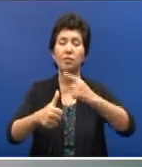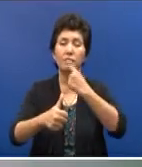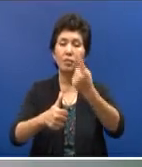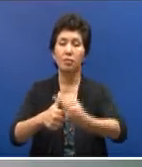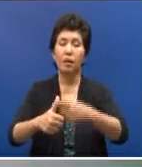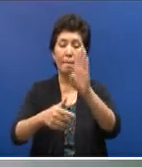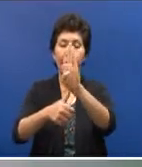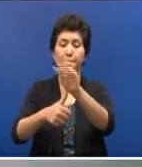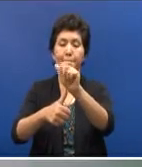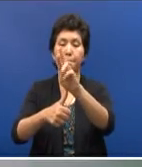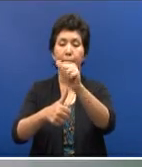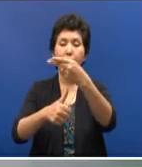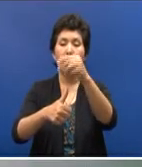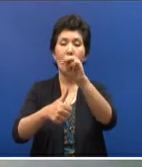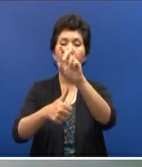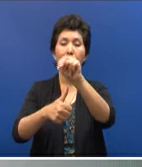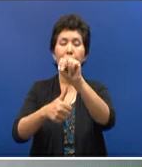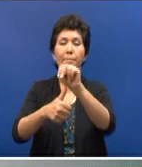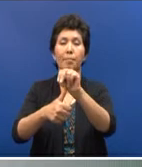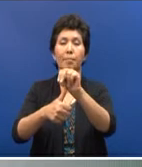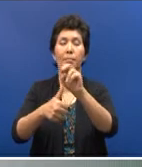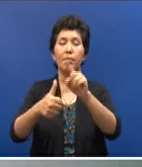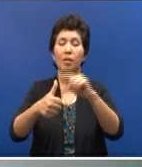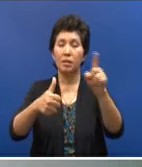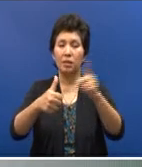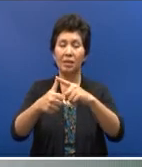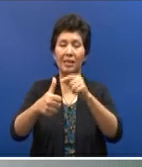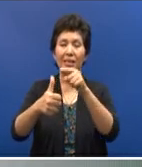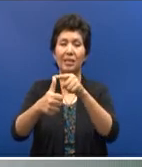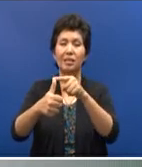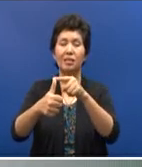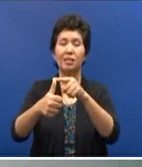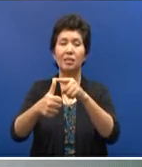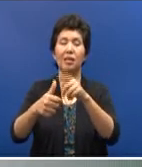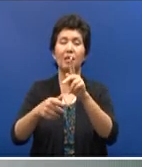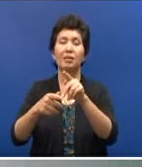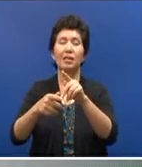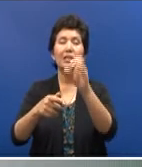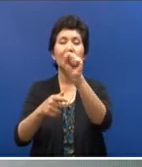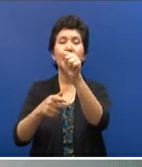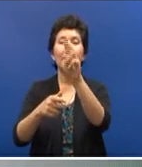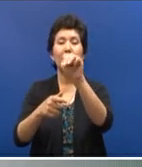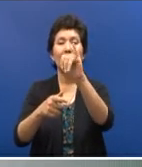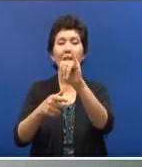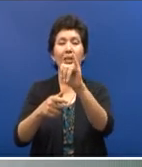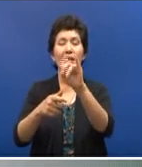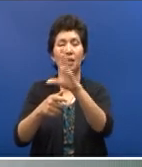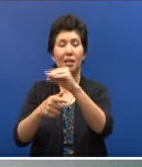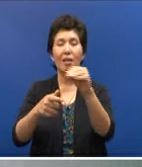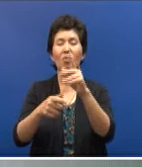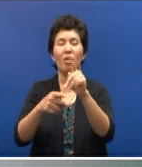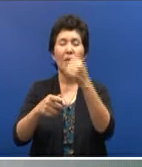mentioned about Brahmin, okay, I have mentioned to you that this Varna consists of priests and also the scholars. Okay,